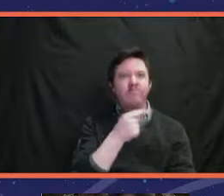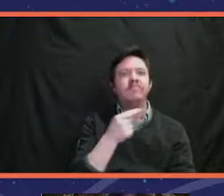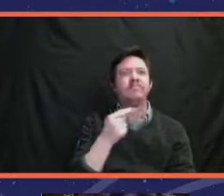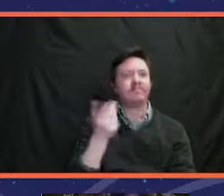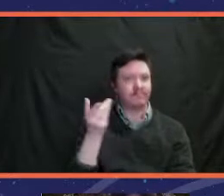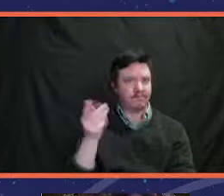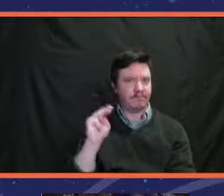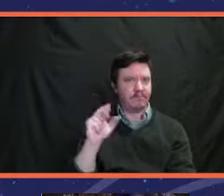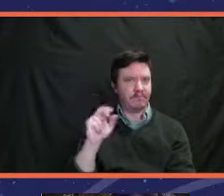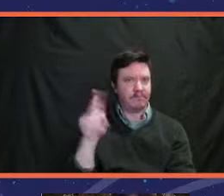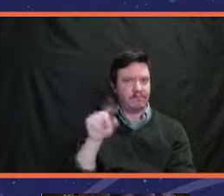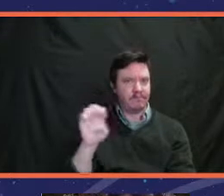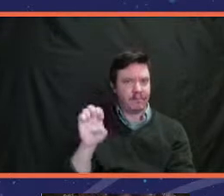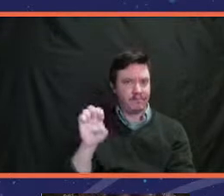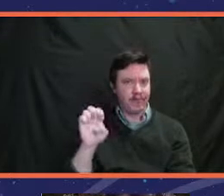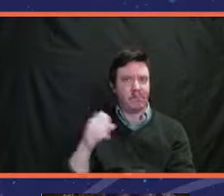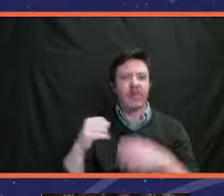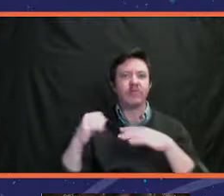indigenous seed planting